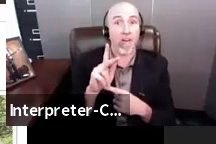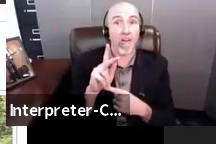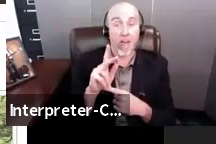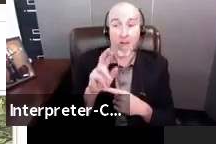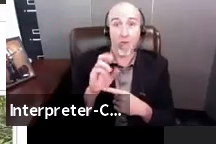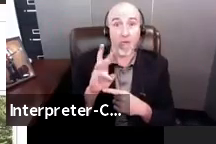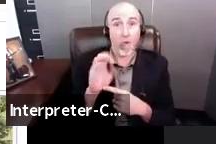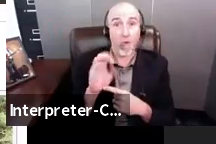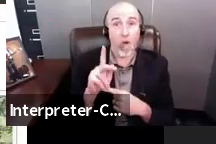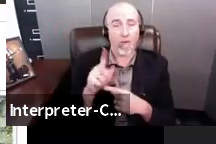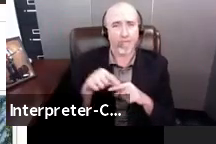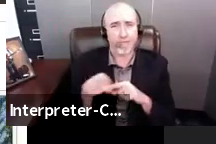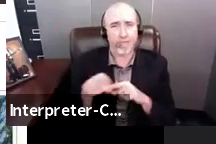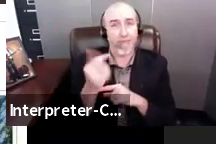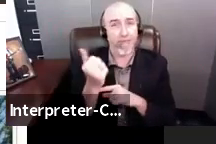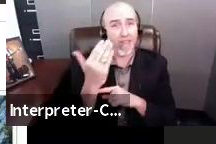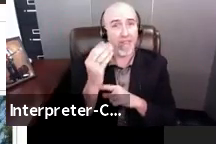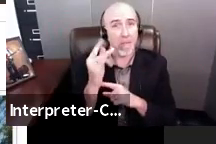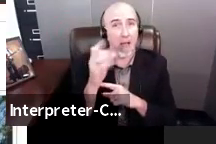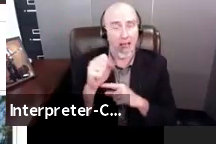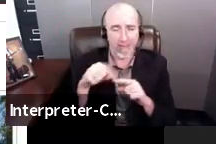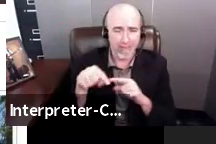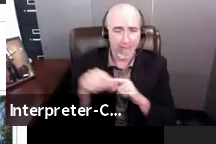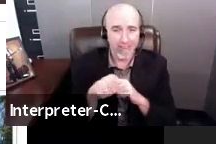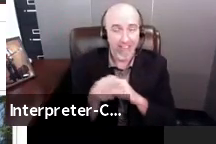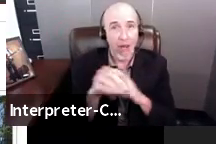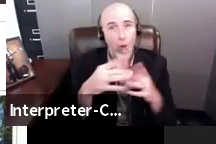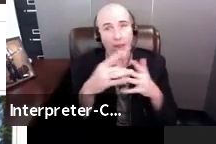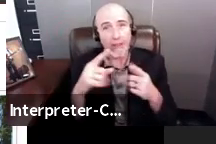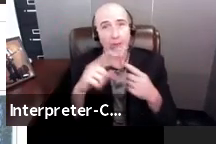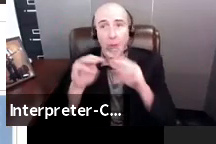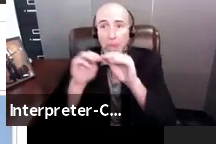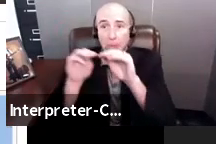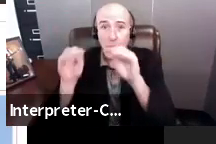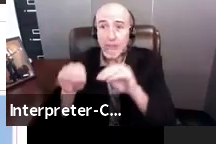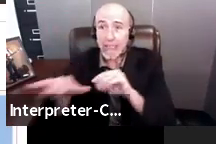miles, and the beautiful trail can lead you to the Museum Reach